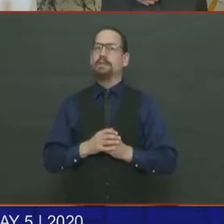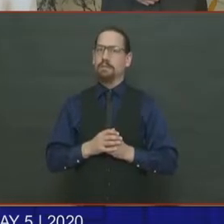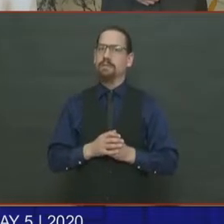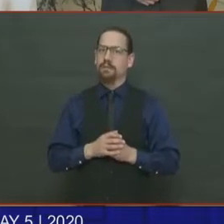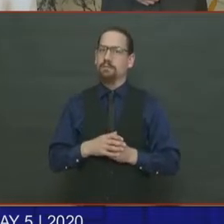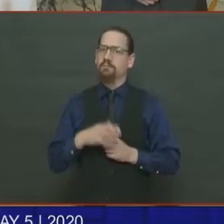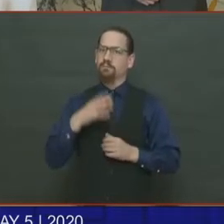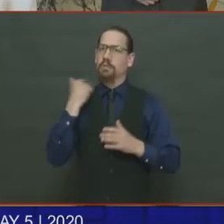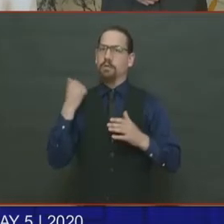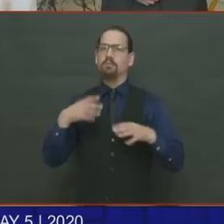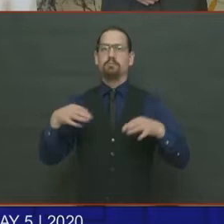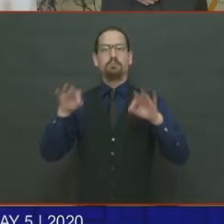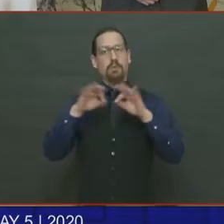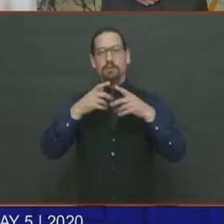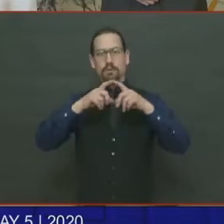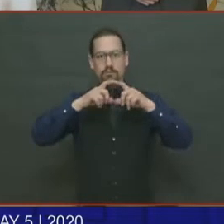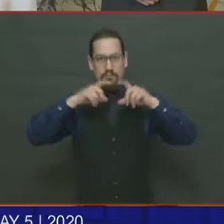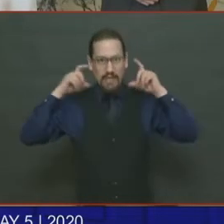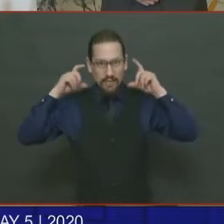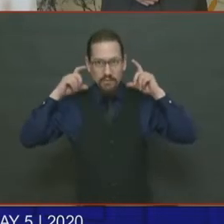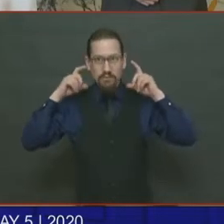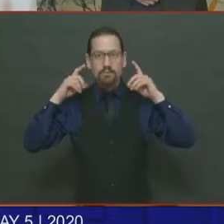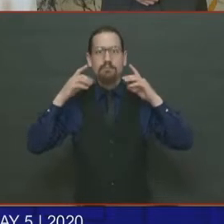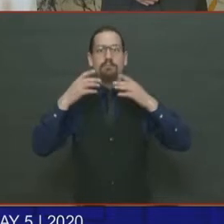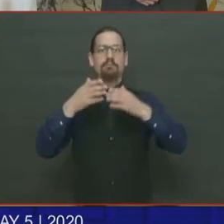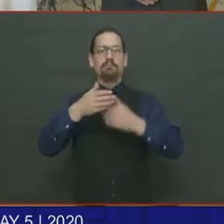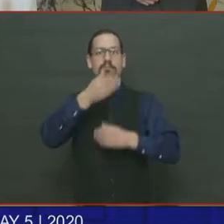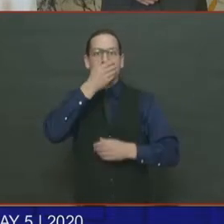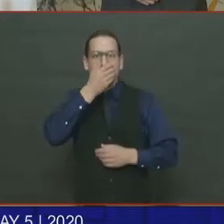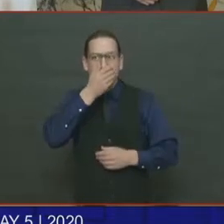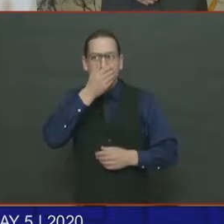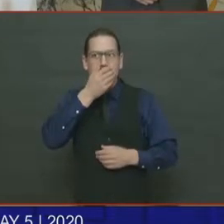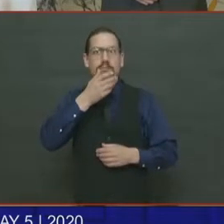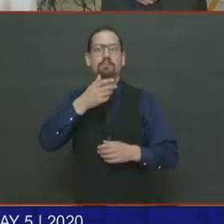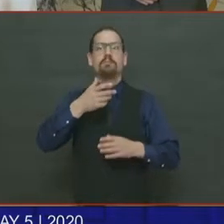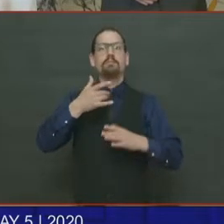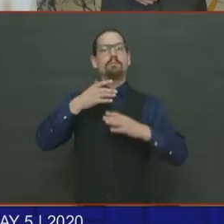significant impact on reducing the spread of the disease.